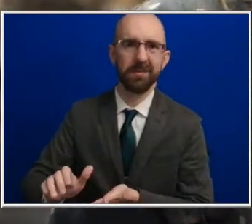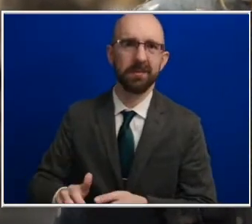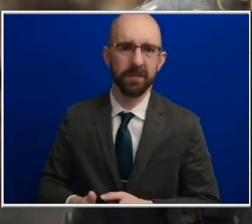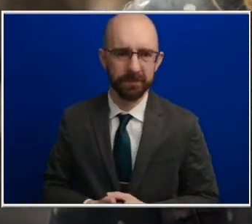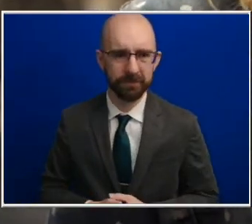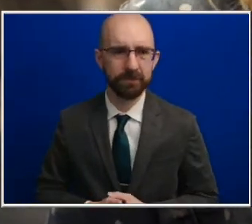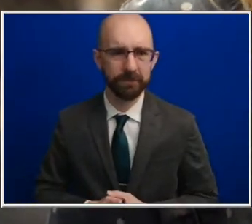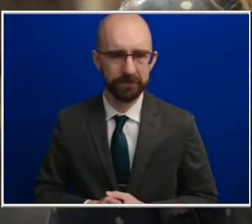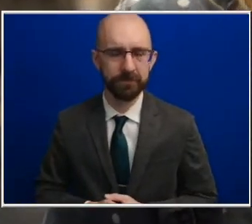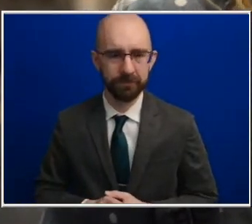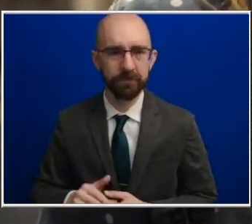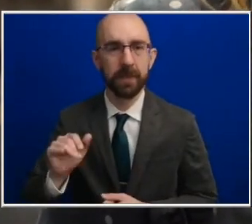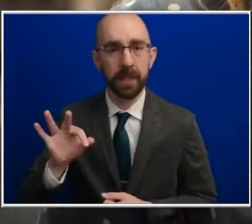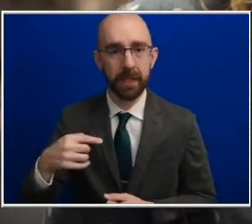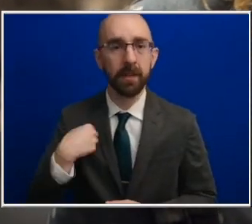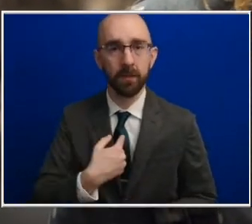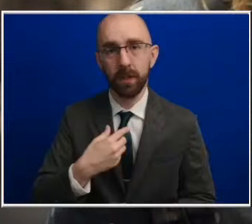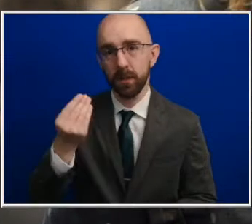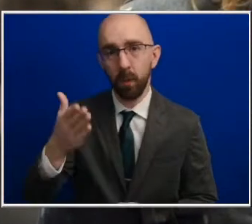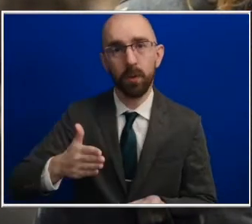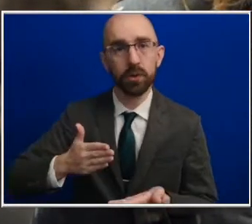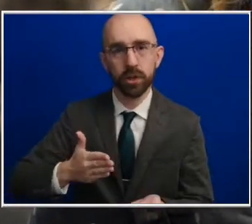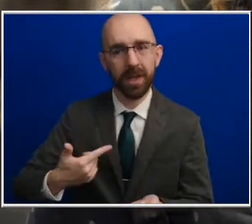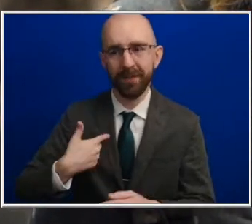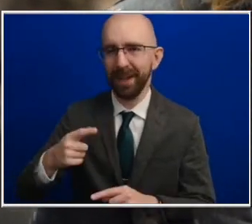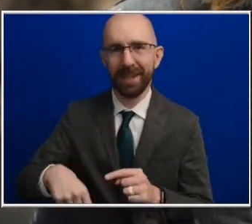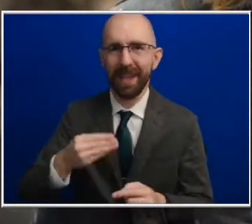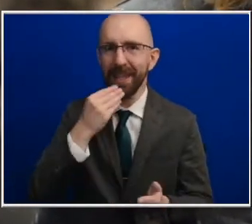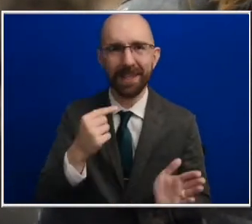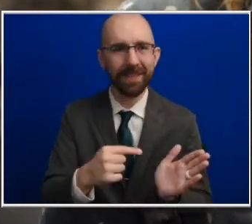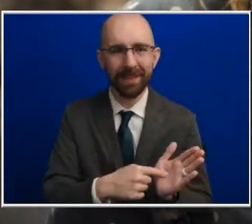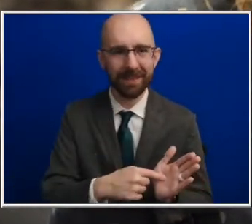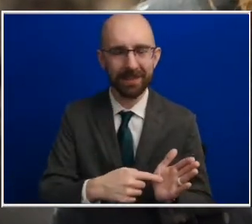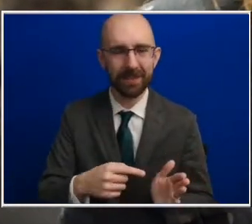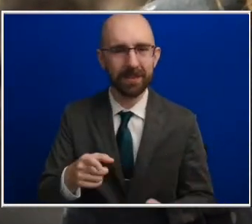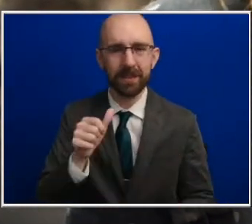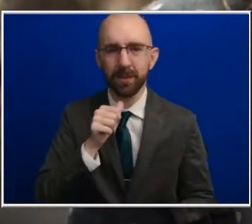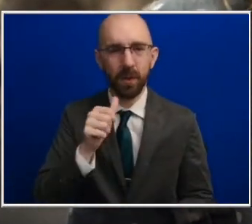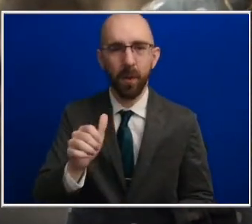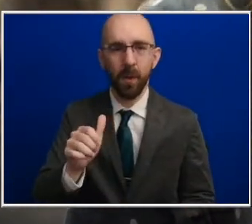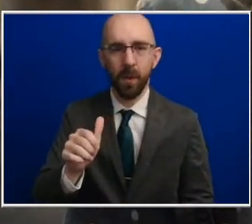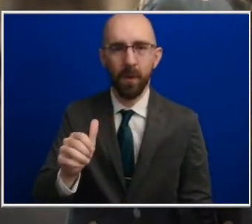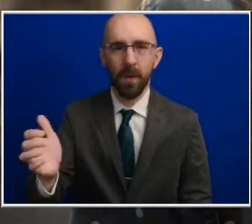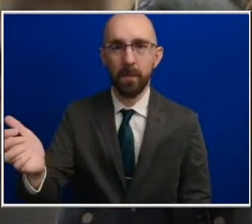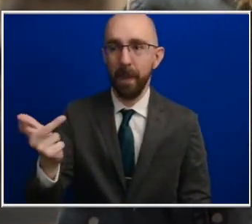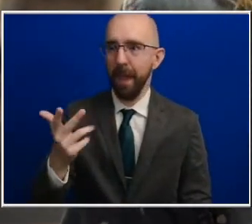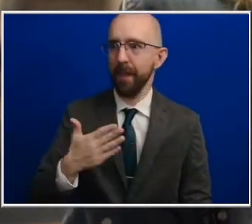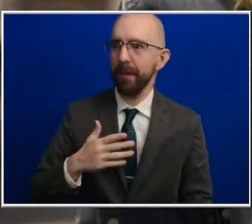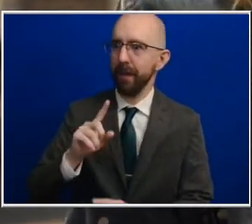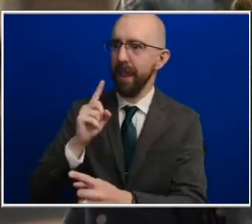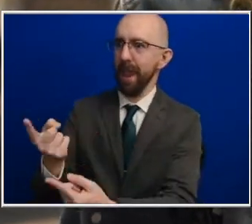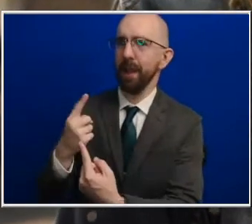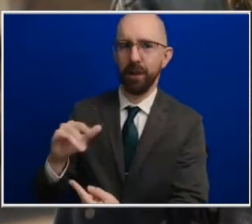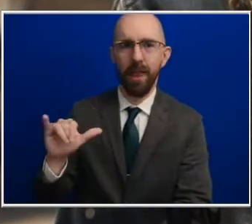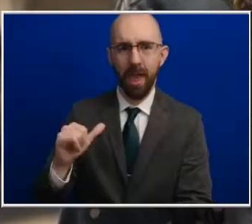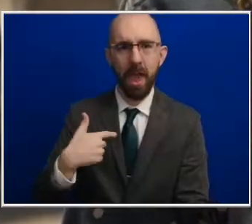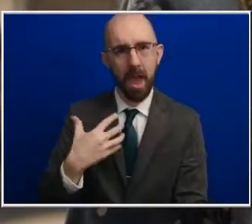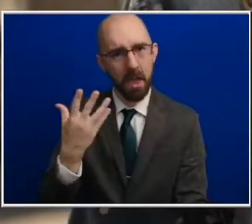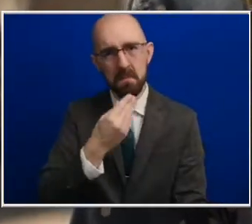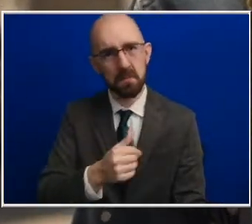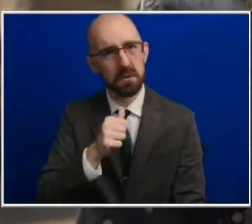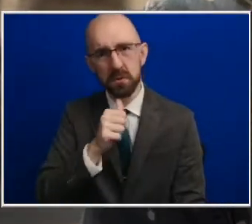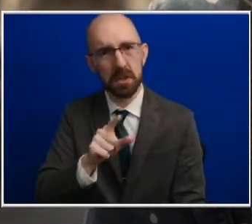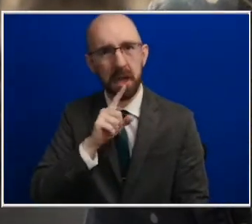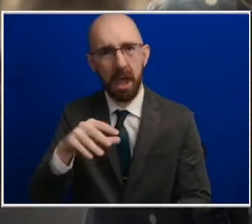If we were to tell a chef that I can't have it, like, don't come back with an answer, like, I'm pretty sure it's not in it, I would